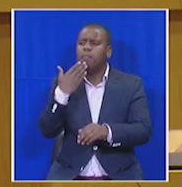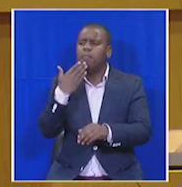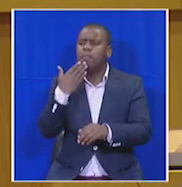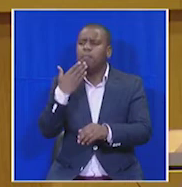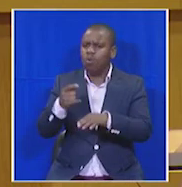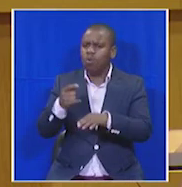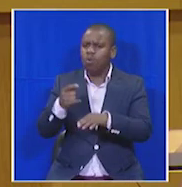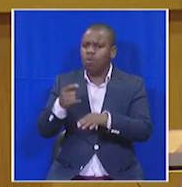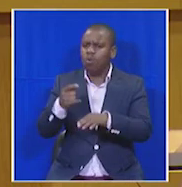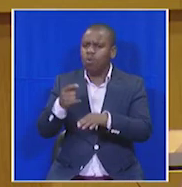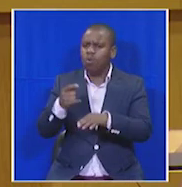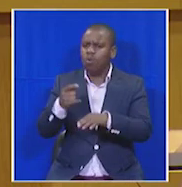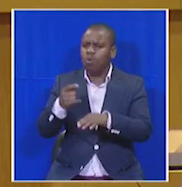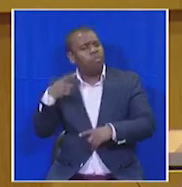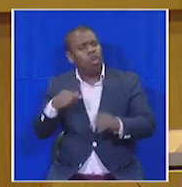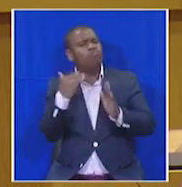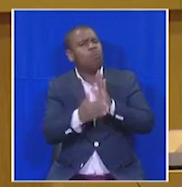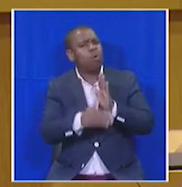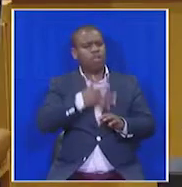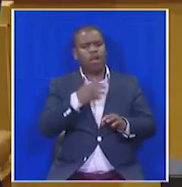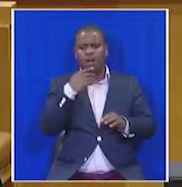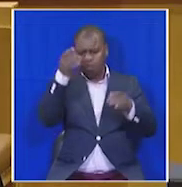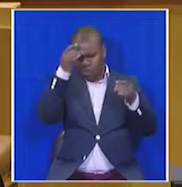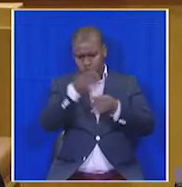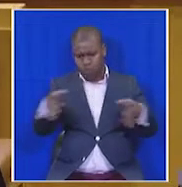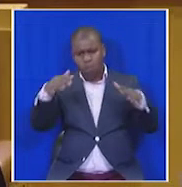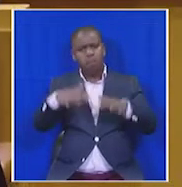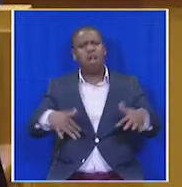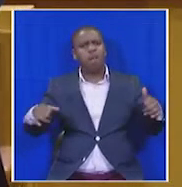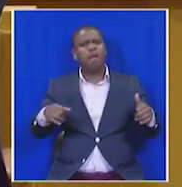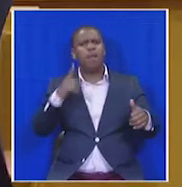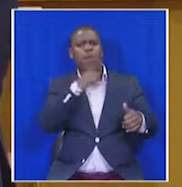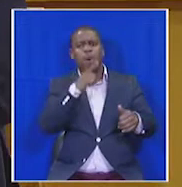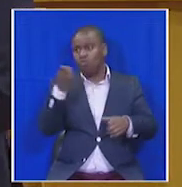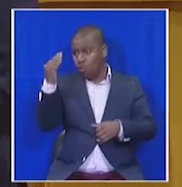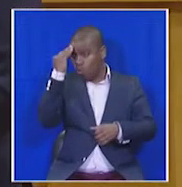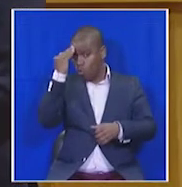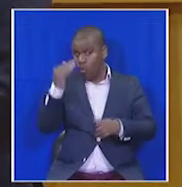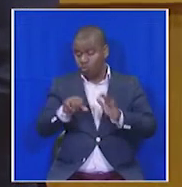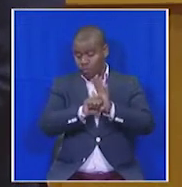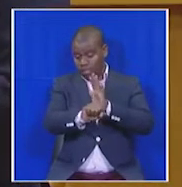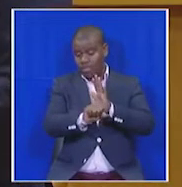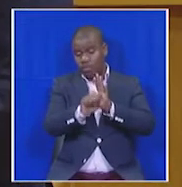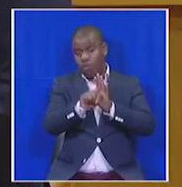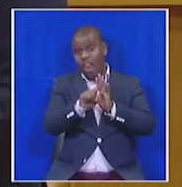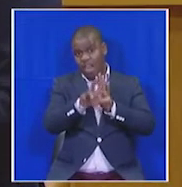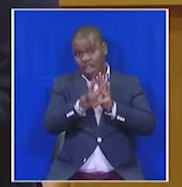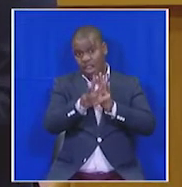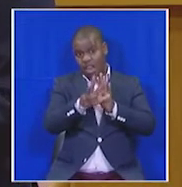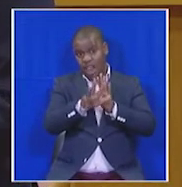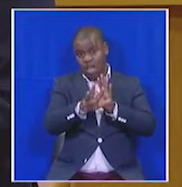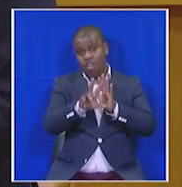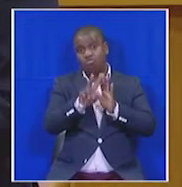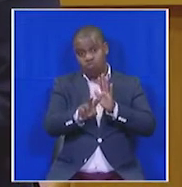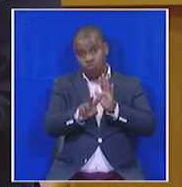rules when you break them with such imperviousness? You would know that in terms of Section 92 of the Constitution, that ministers